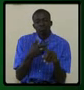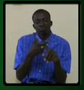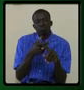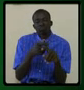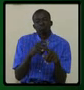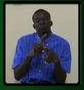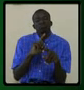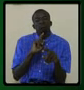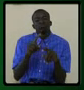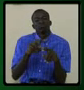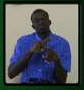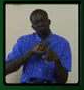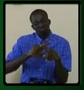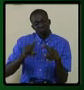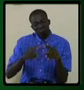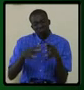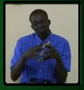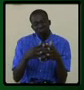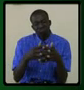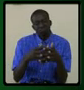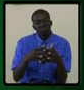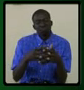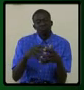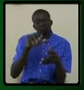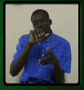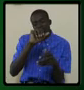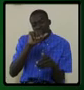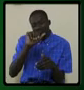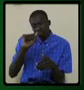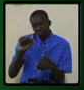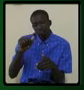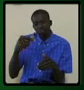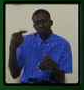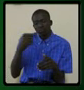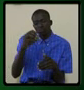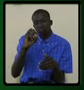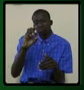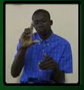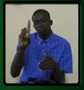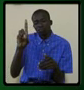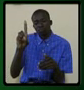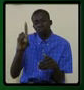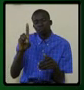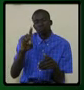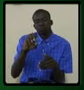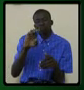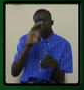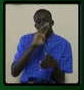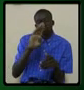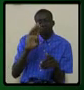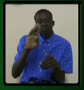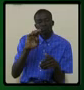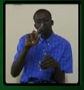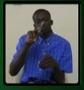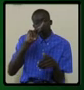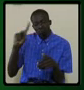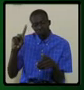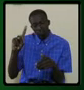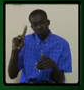Which metal is the most reactive? Is it A, gold,